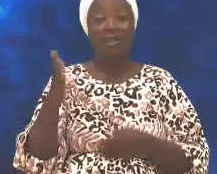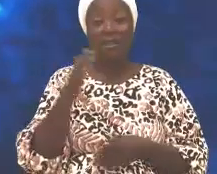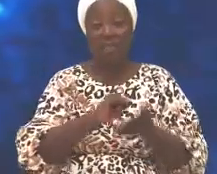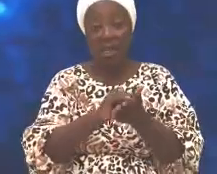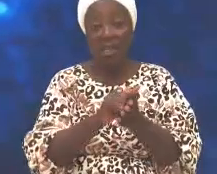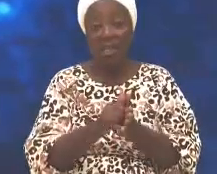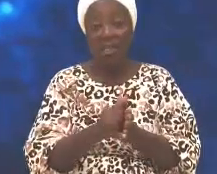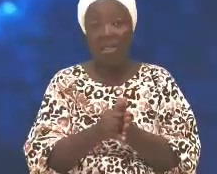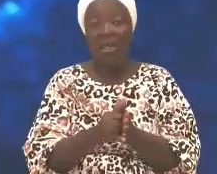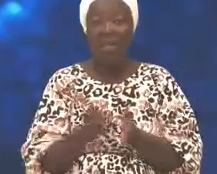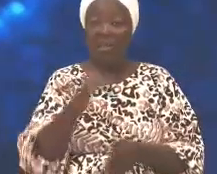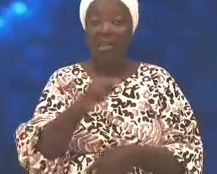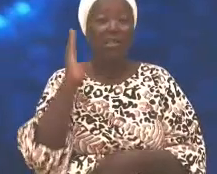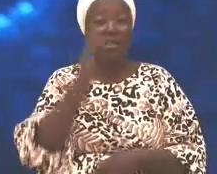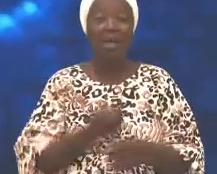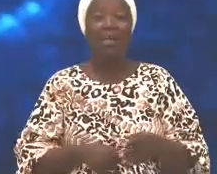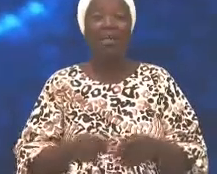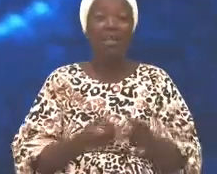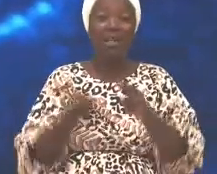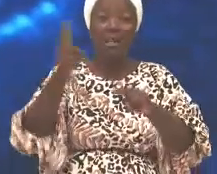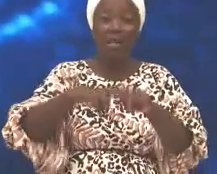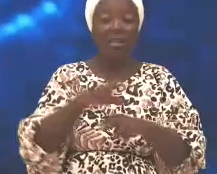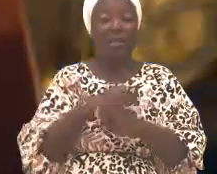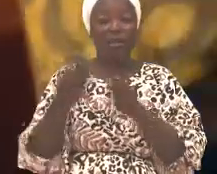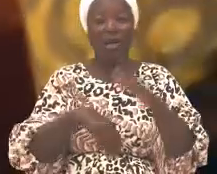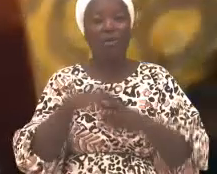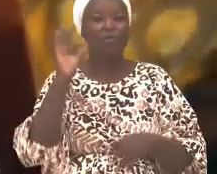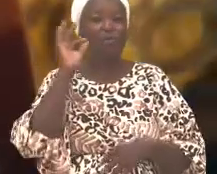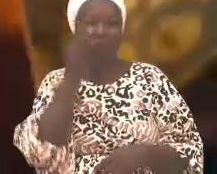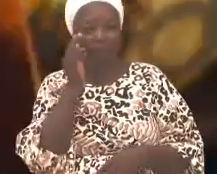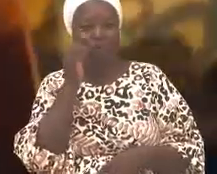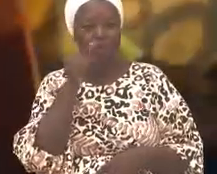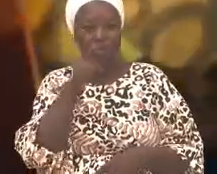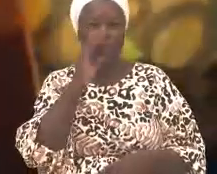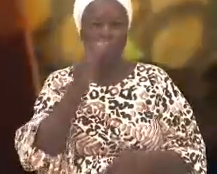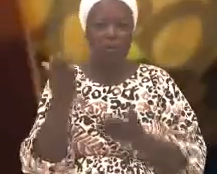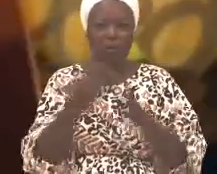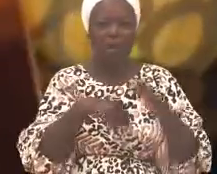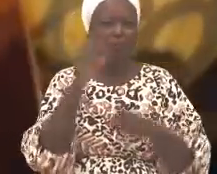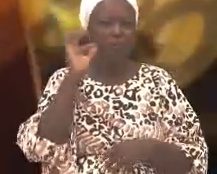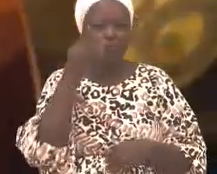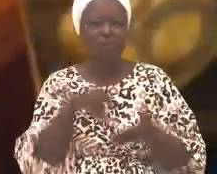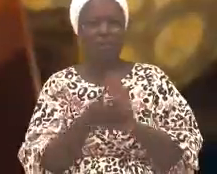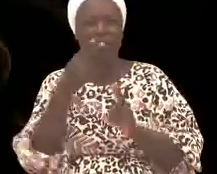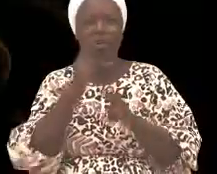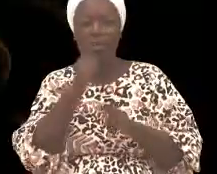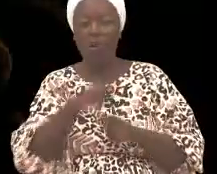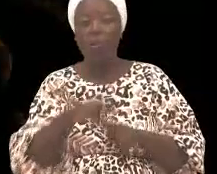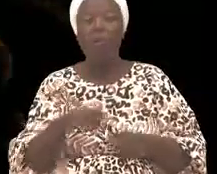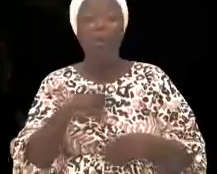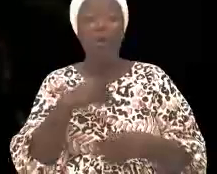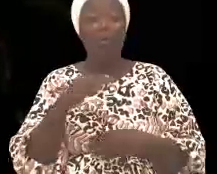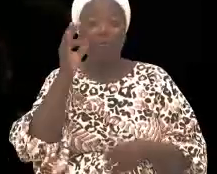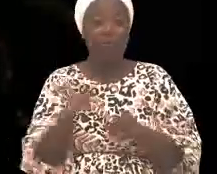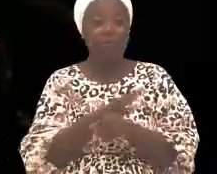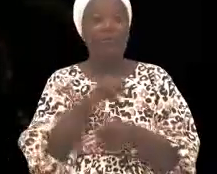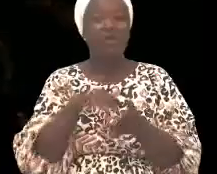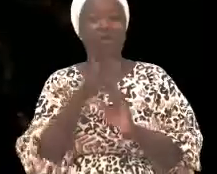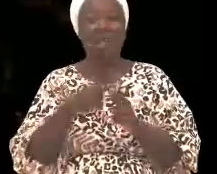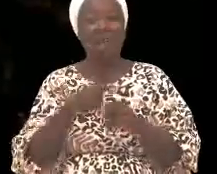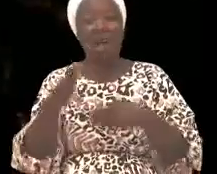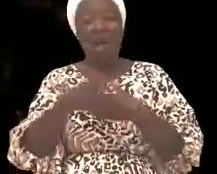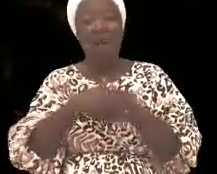bring forth fruit. You'll bring forth fruit. You are going to become productive. After the showers of